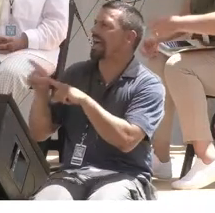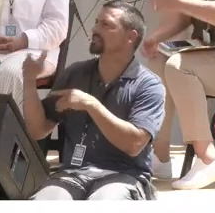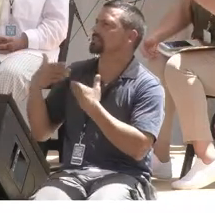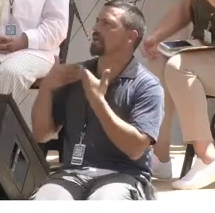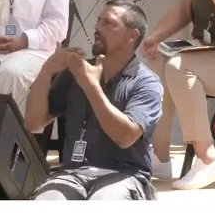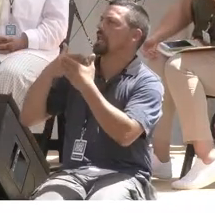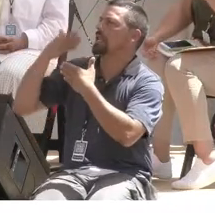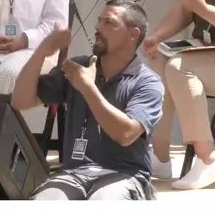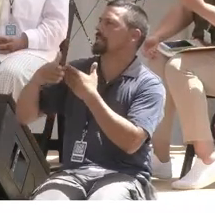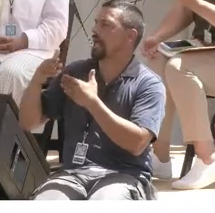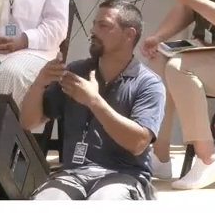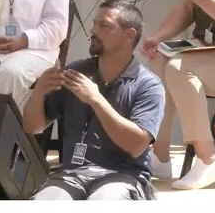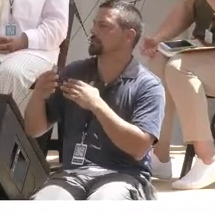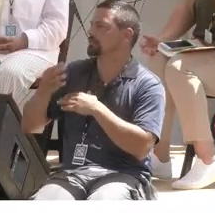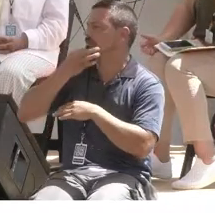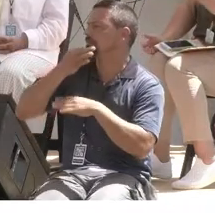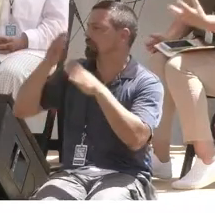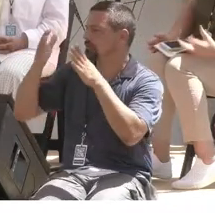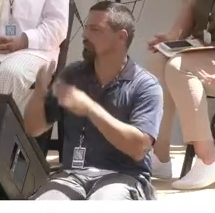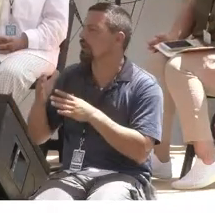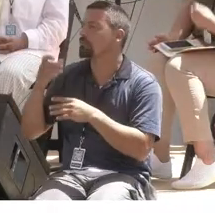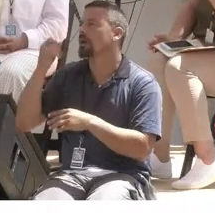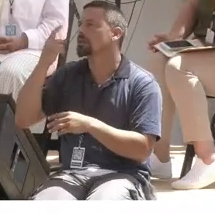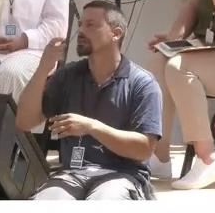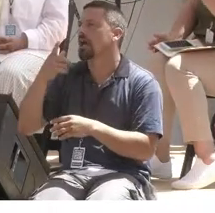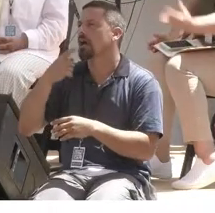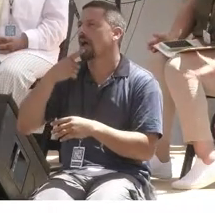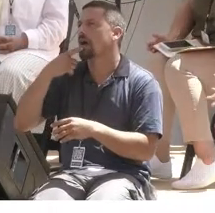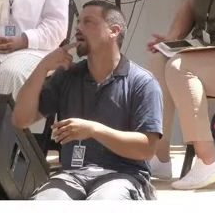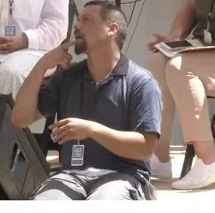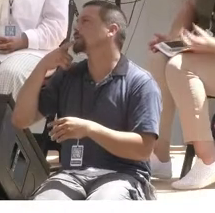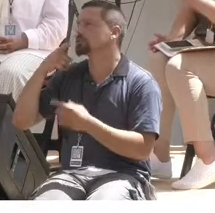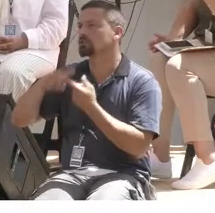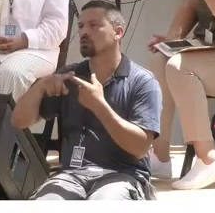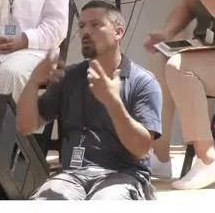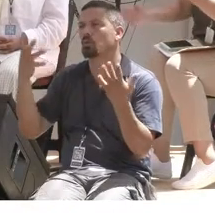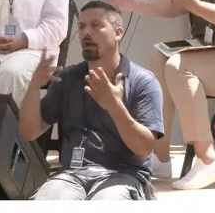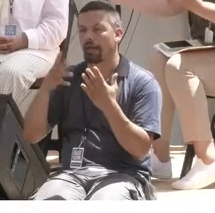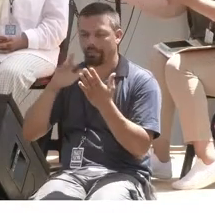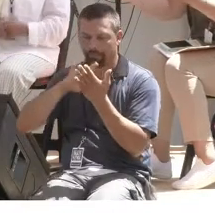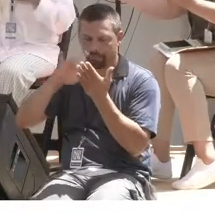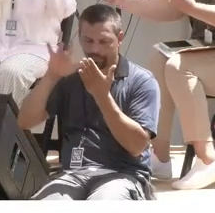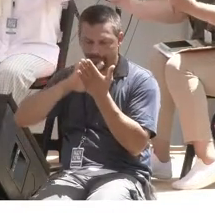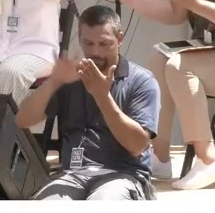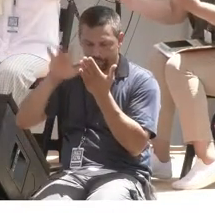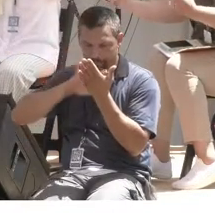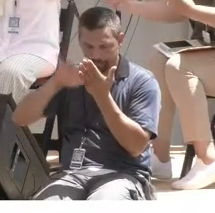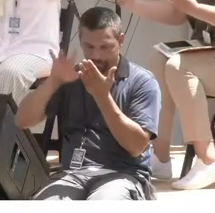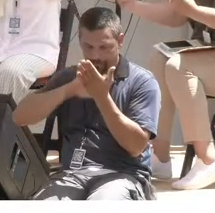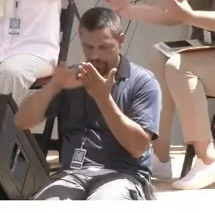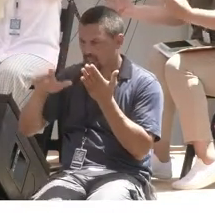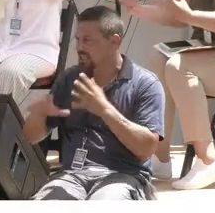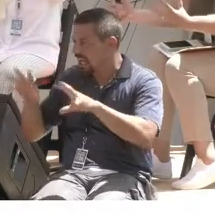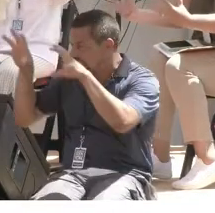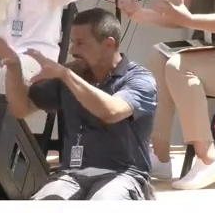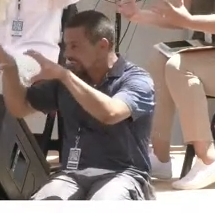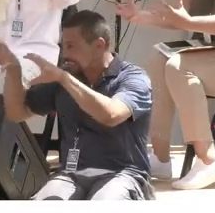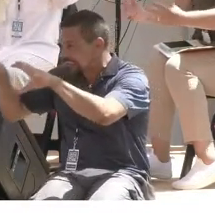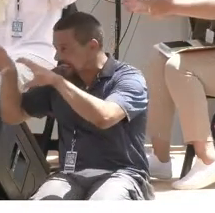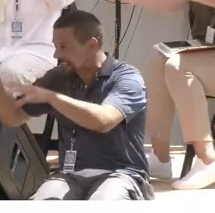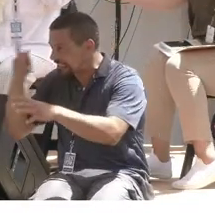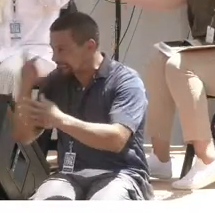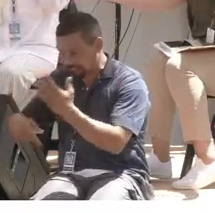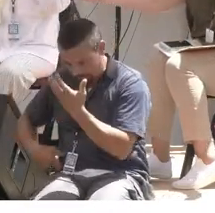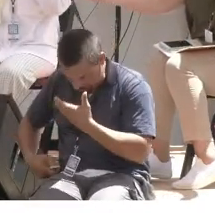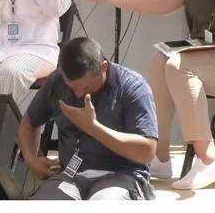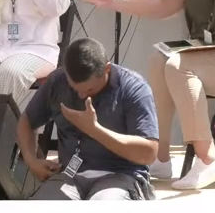guardians. But also there is the addiction to the iPad and the screens, and you just want to scream when you see their heads down